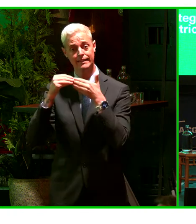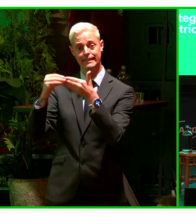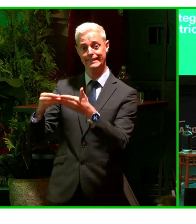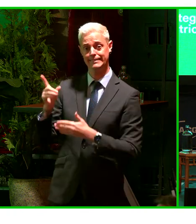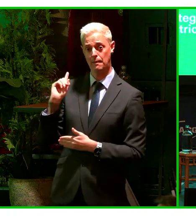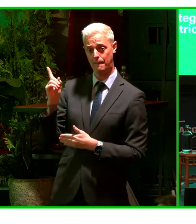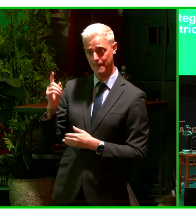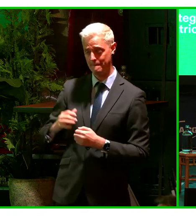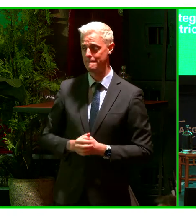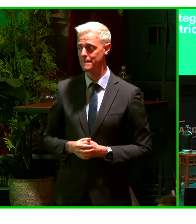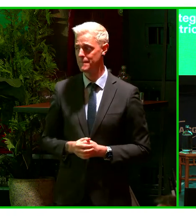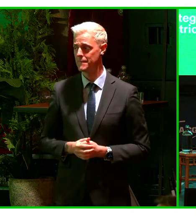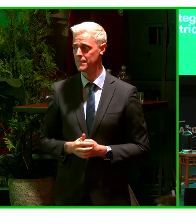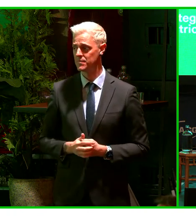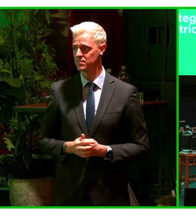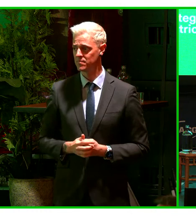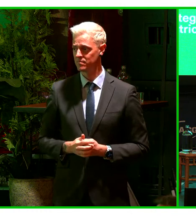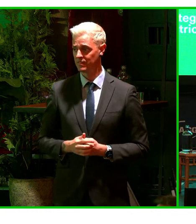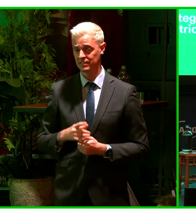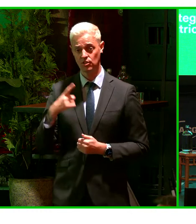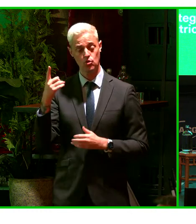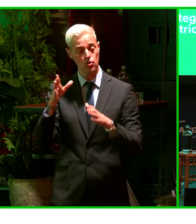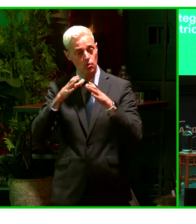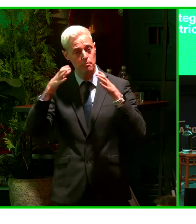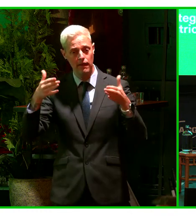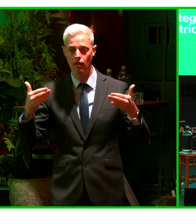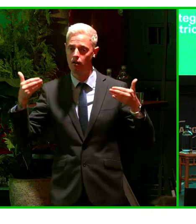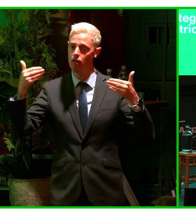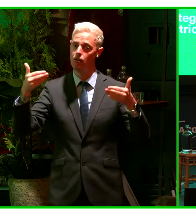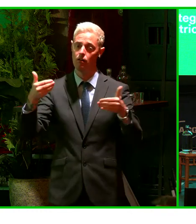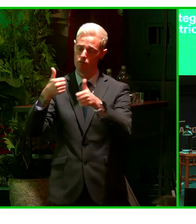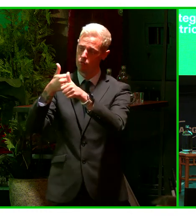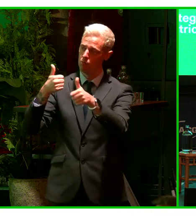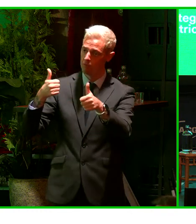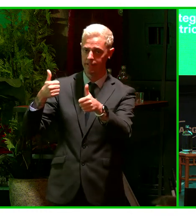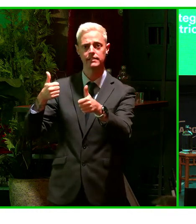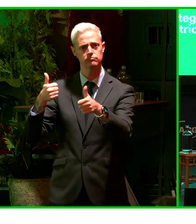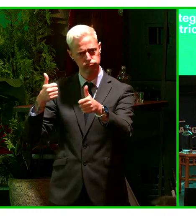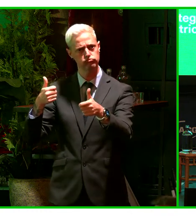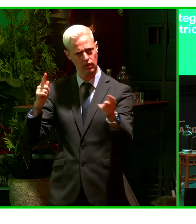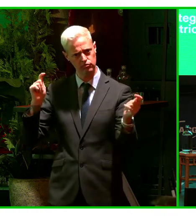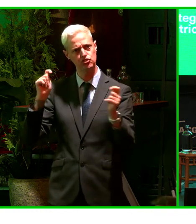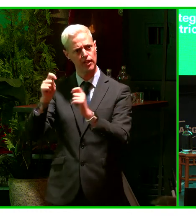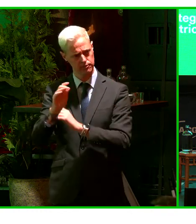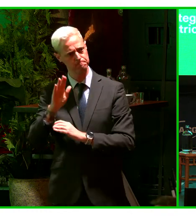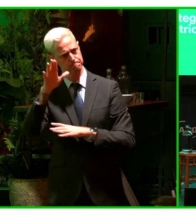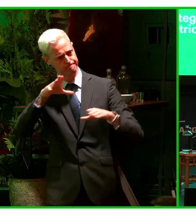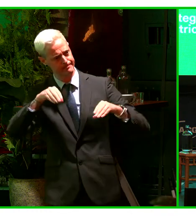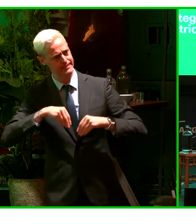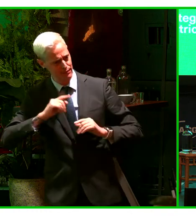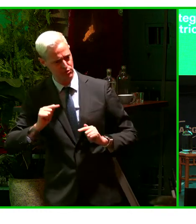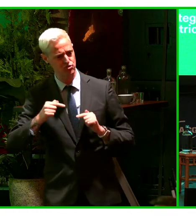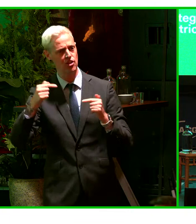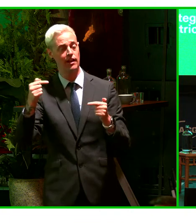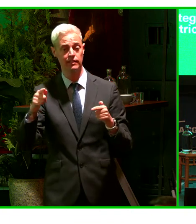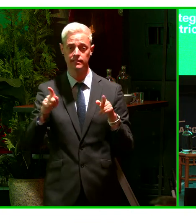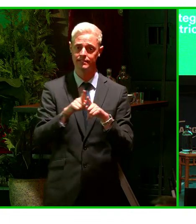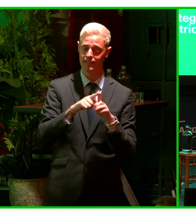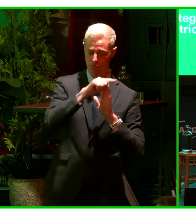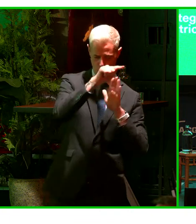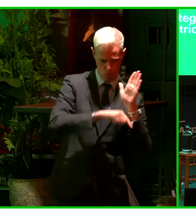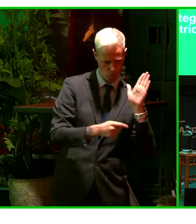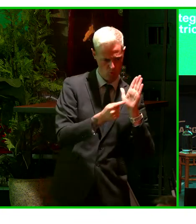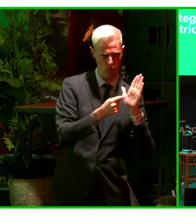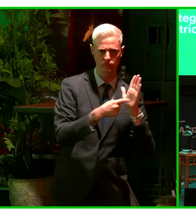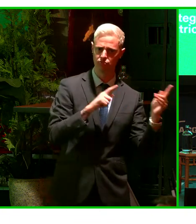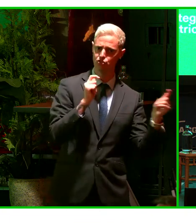the front runners need to really step up to the mark. Legislation needs to step up to the mark to make this change. Because